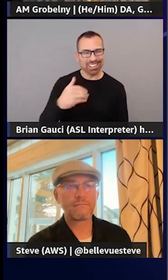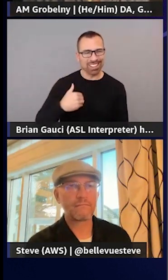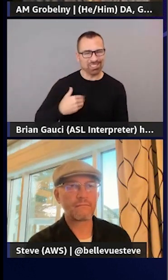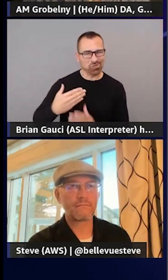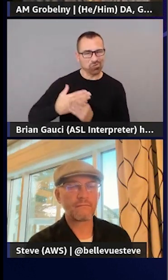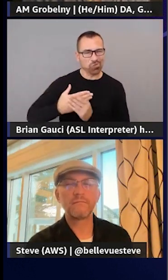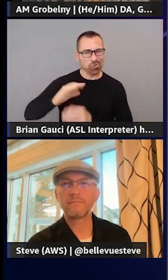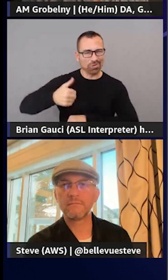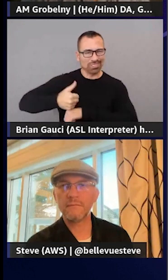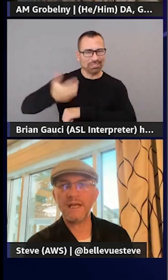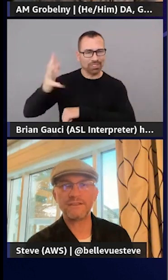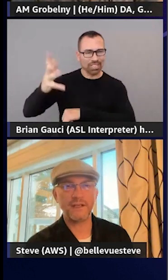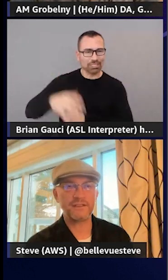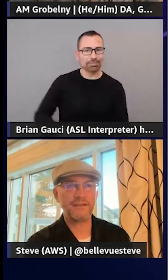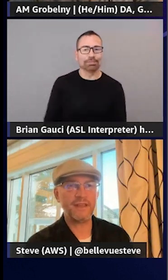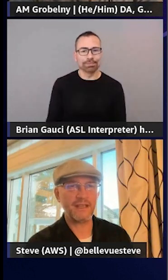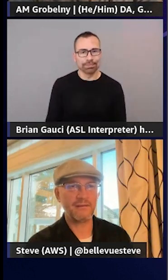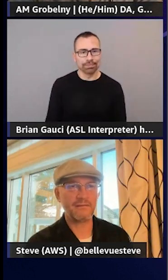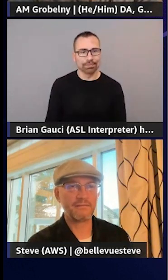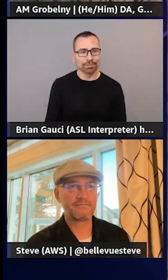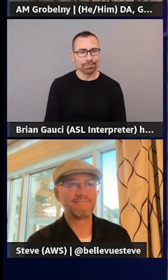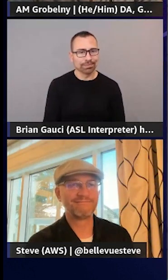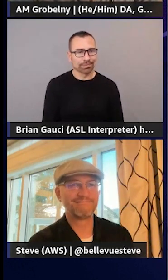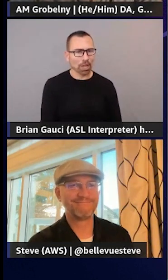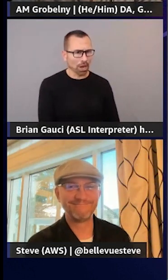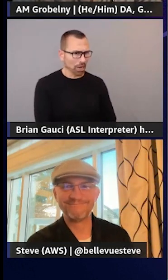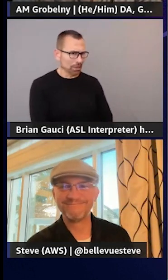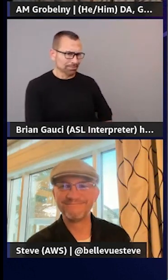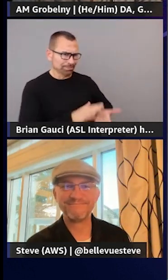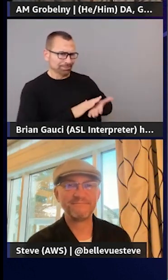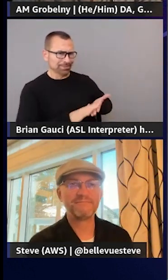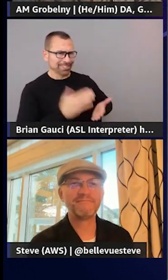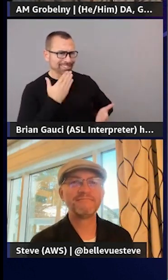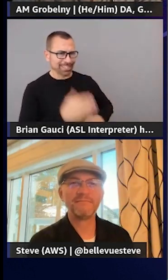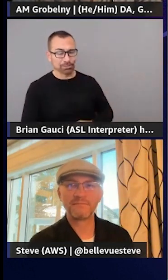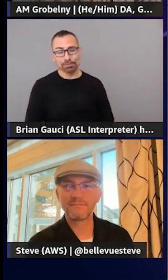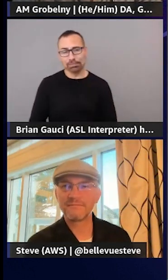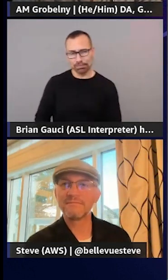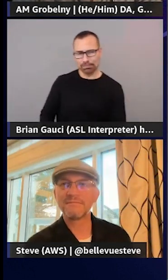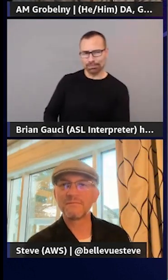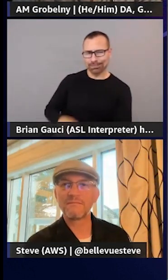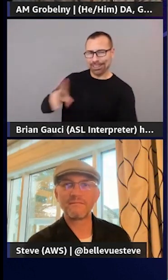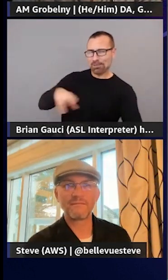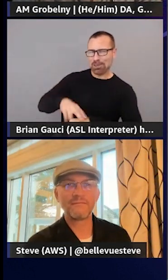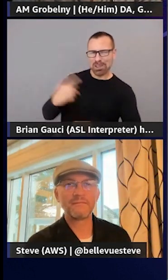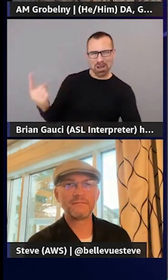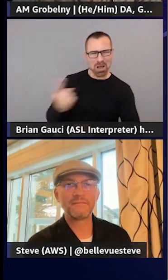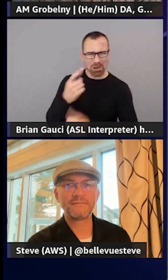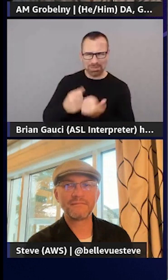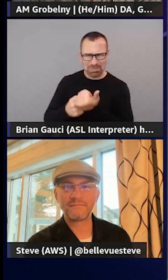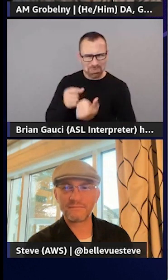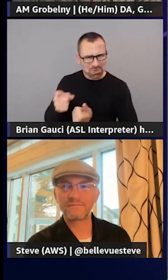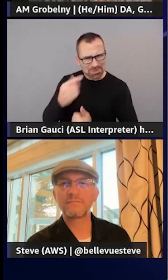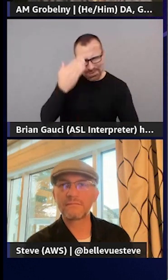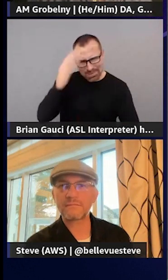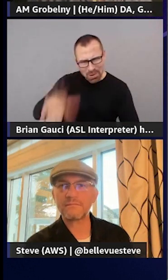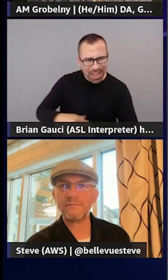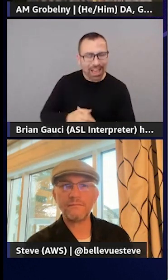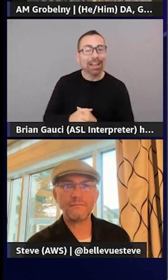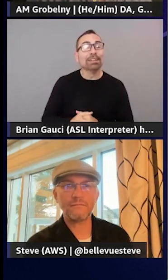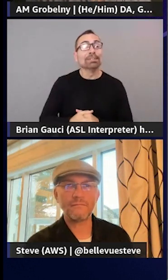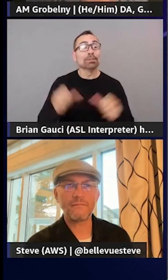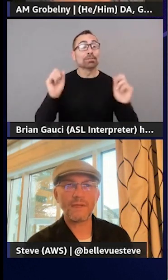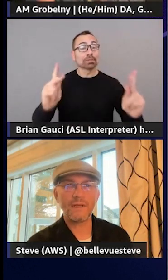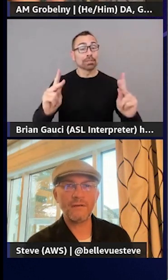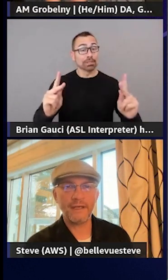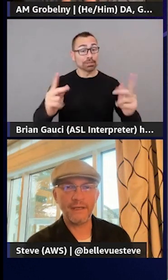us. That was nice of you. Thank you. You got it. I've always got your back, Steve. Okay. So what do we got